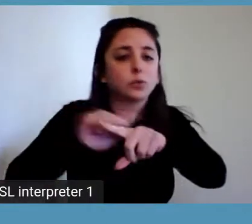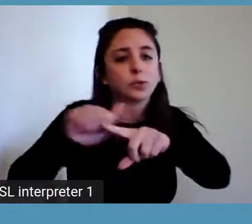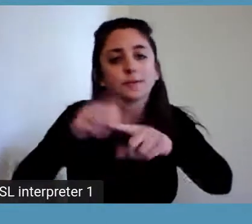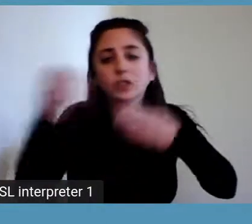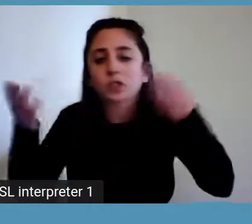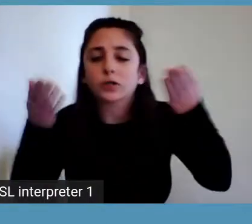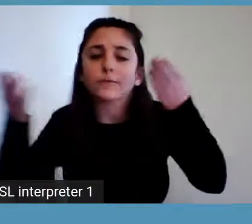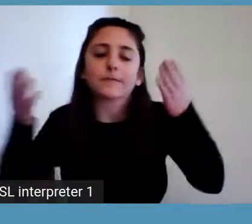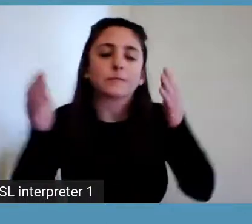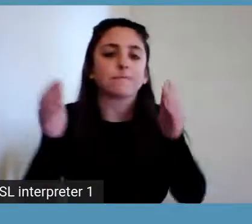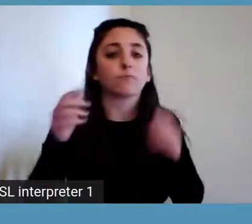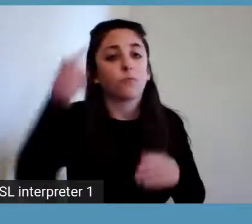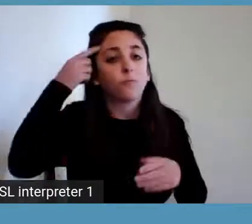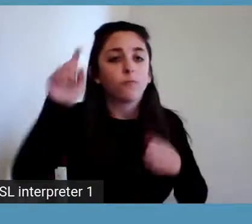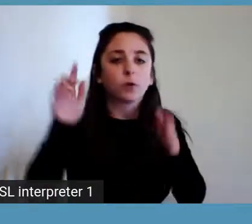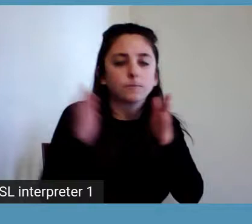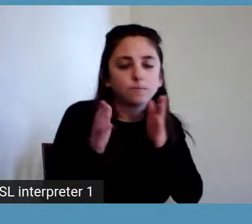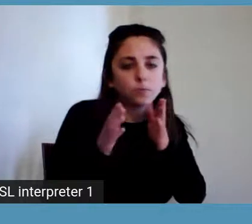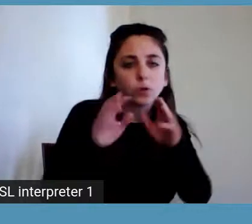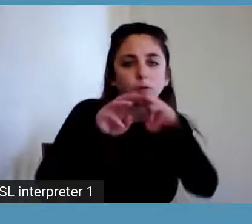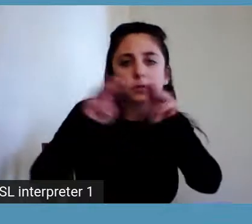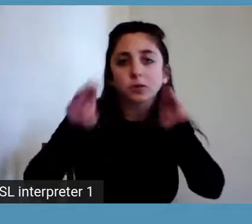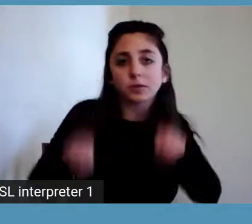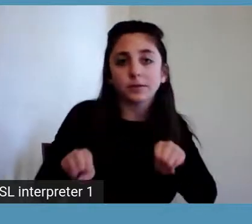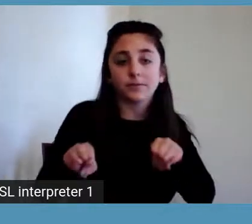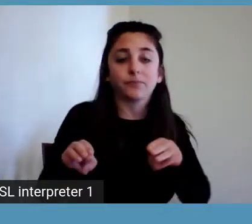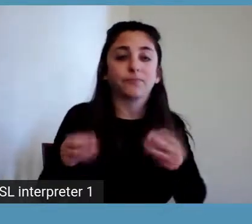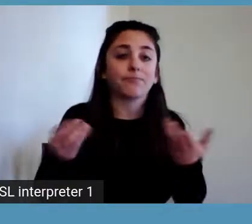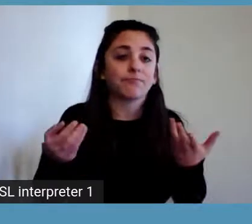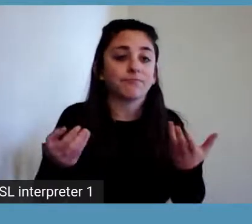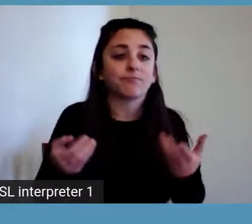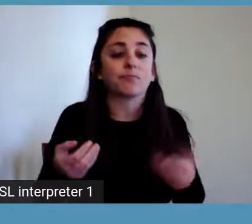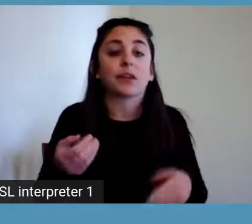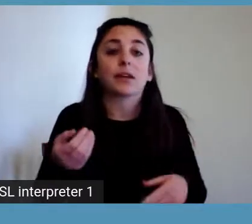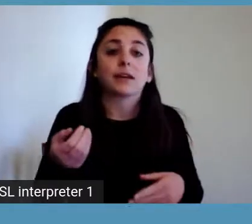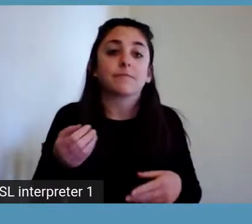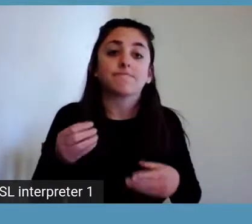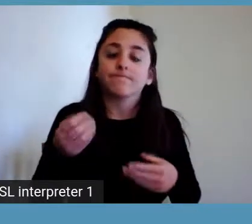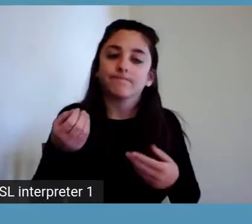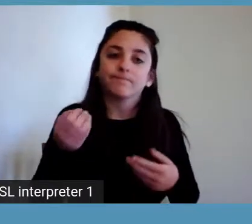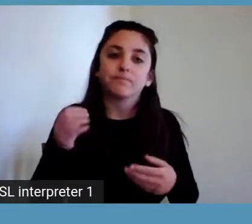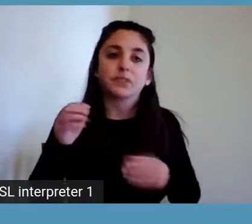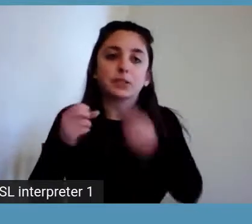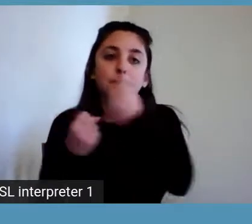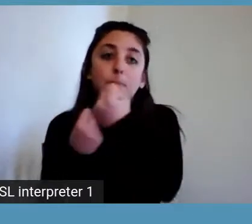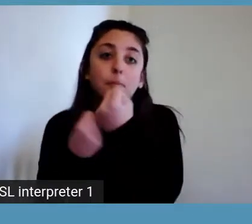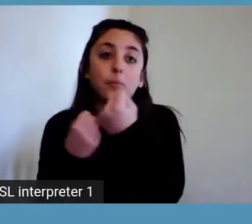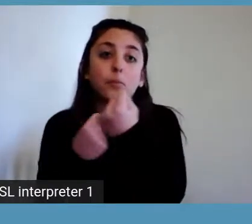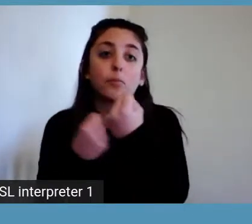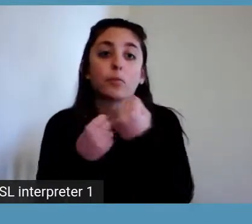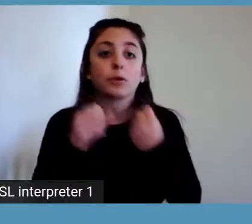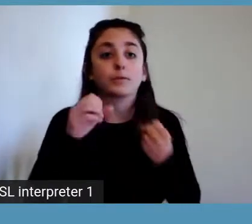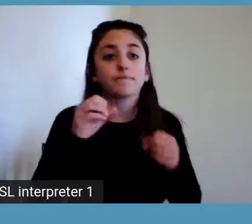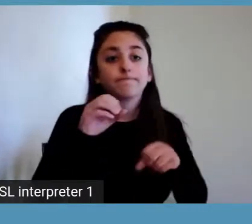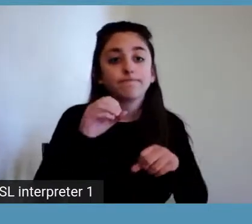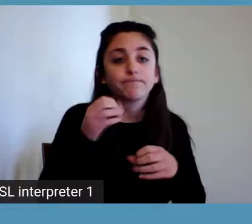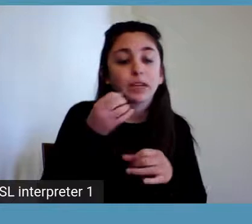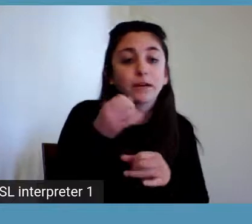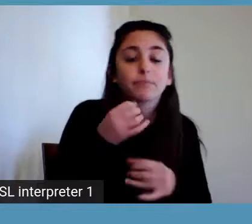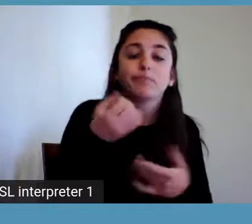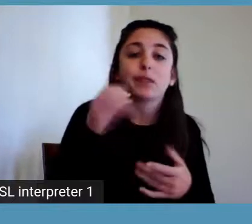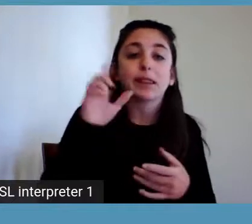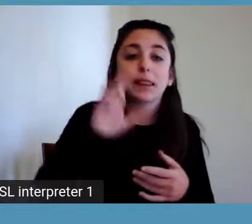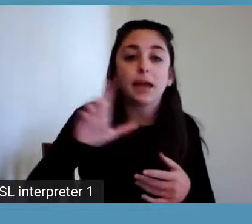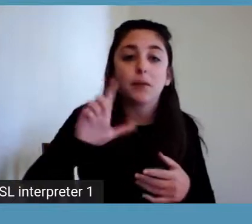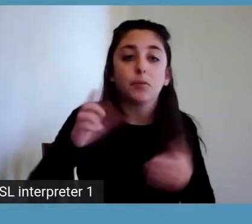museums. This series of online webinars and toolkits is made possible by funding from the Institute of Museum and Library Services,